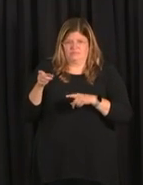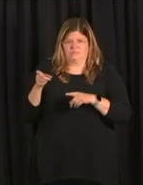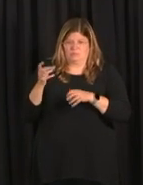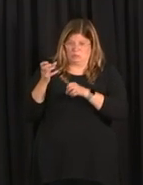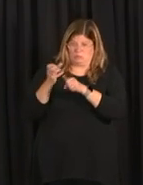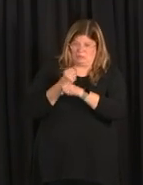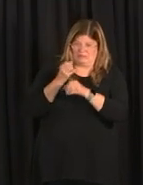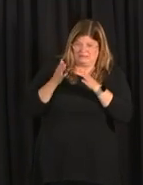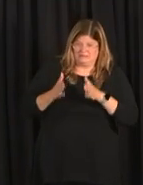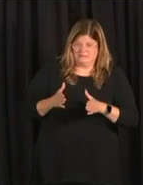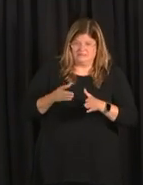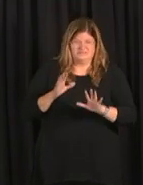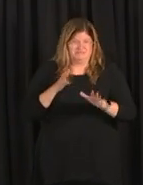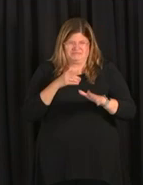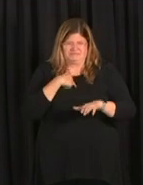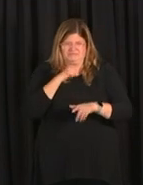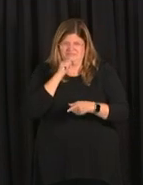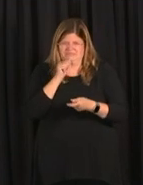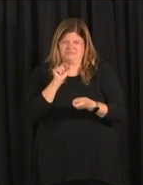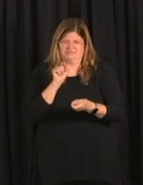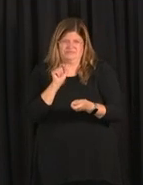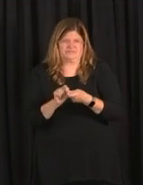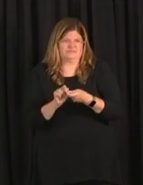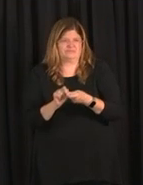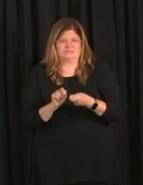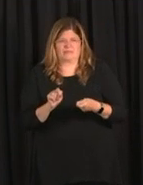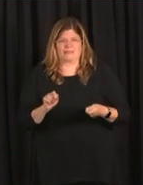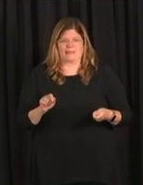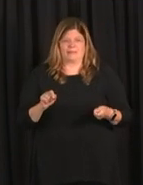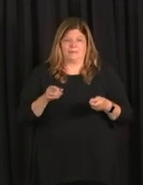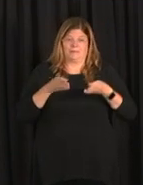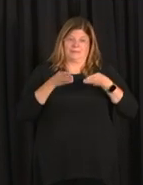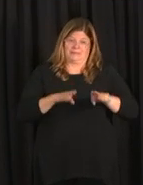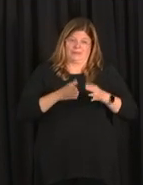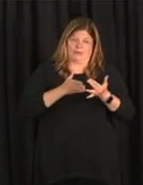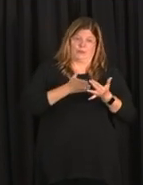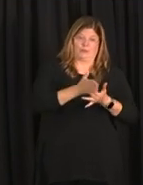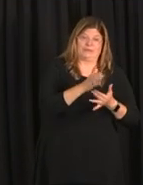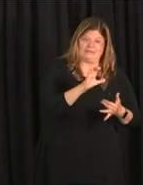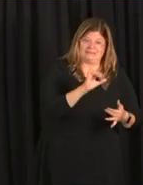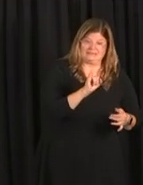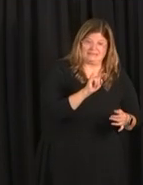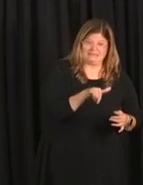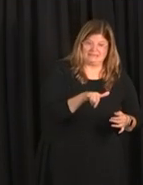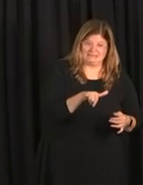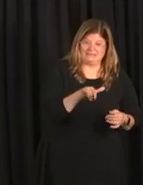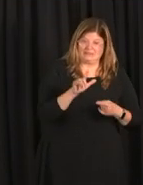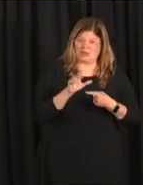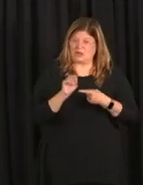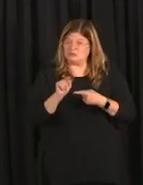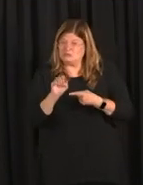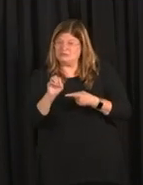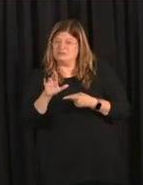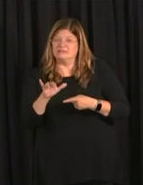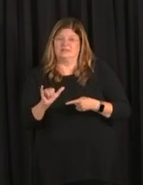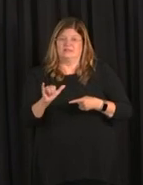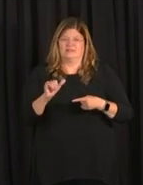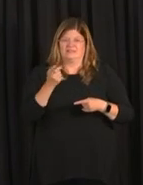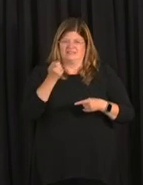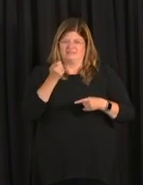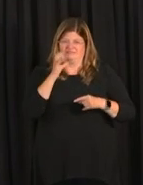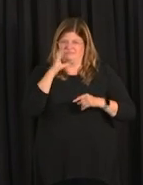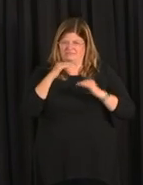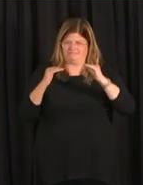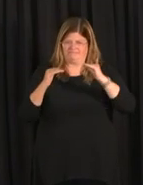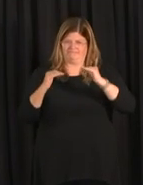I'm not wrong when I say that. Or they could bet through the cities, through the lottery, and the odds there are a little bit